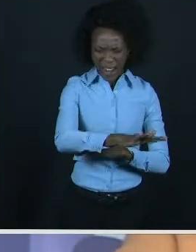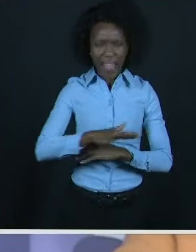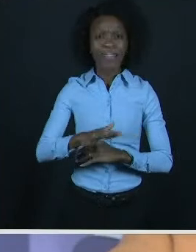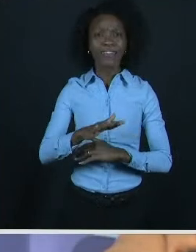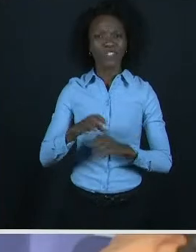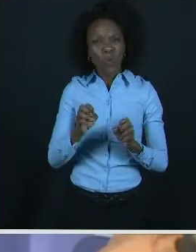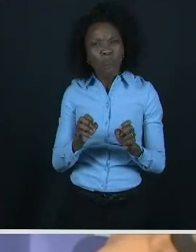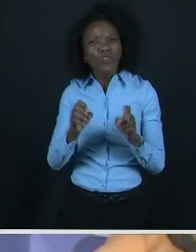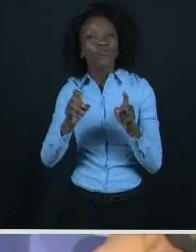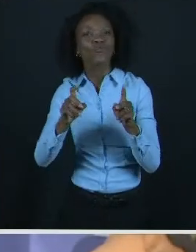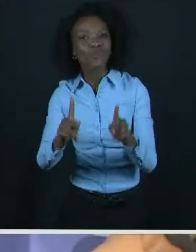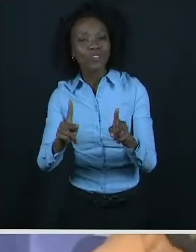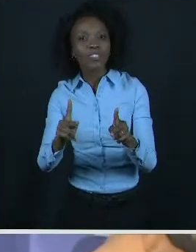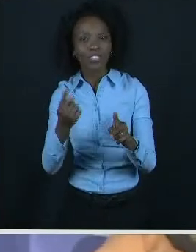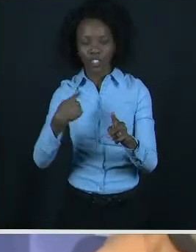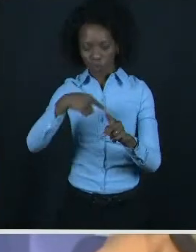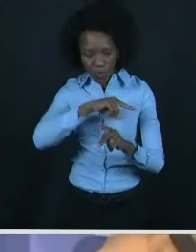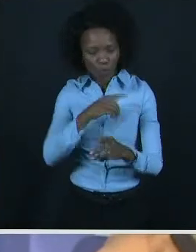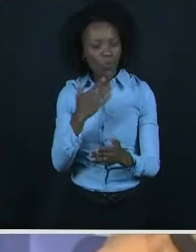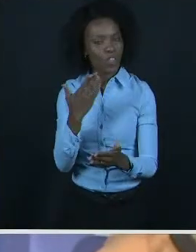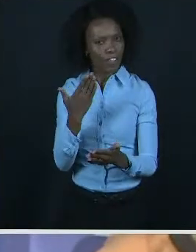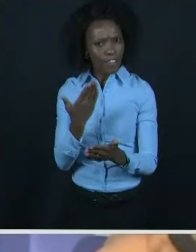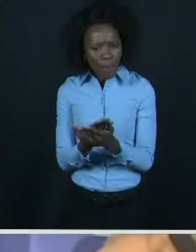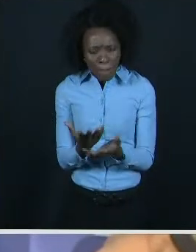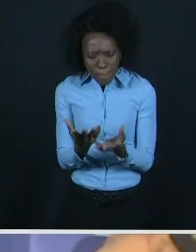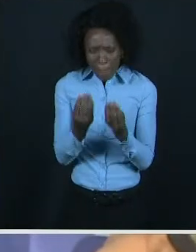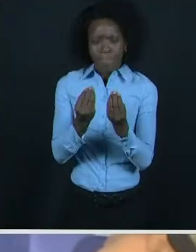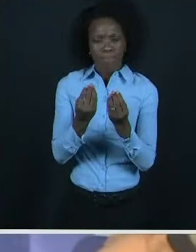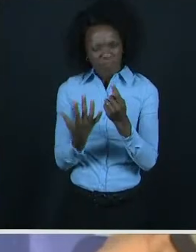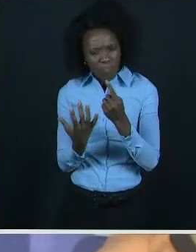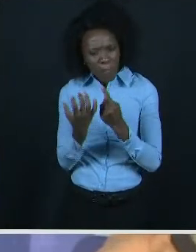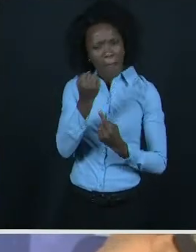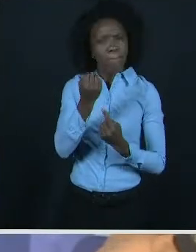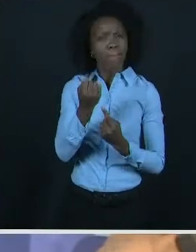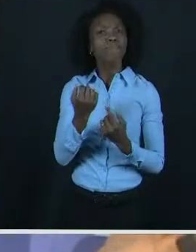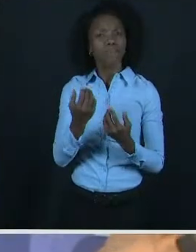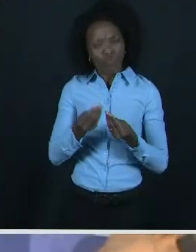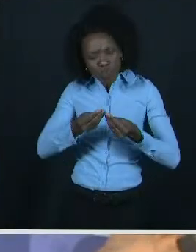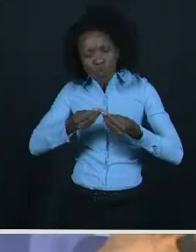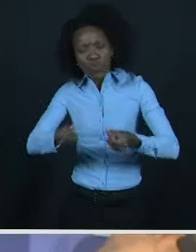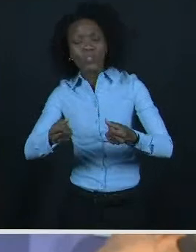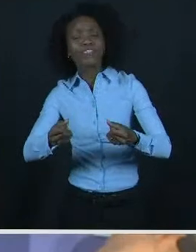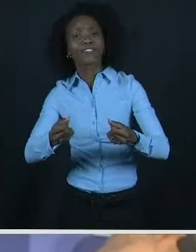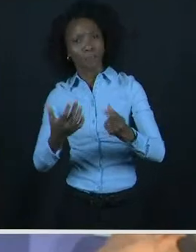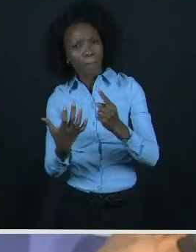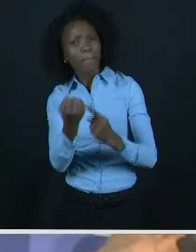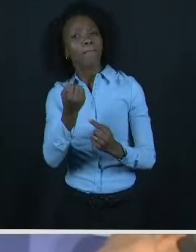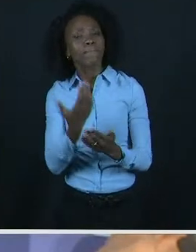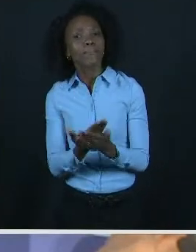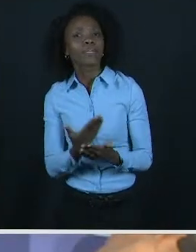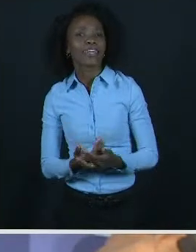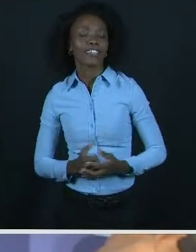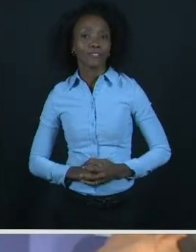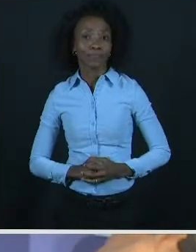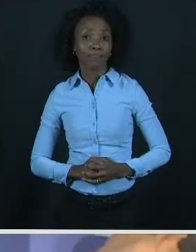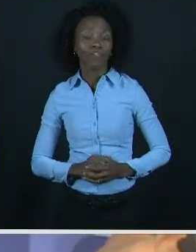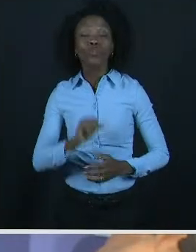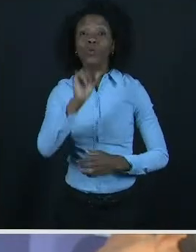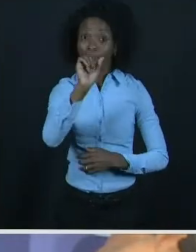opportunity where we can come up with solutions. Some progress has been made, as